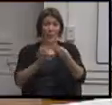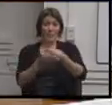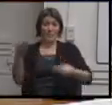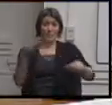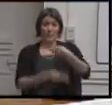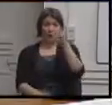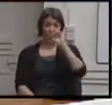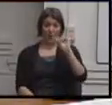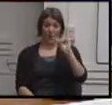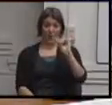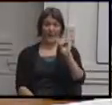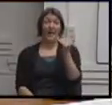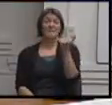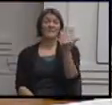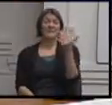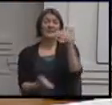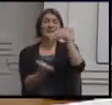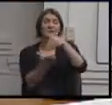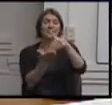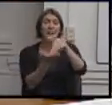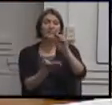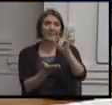approximately